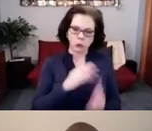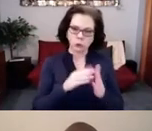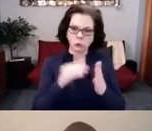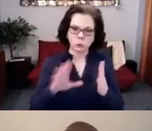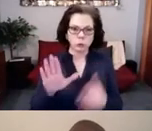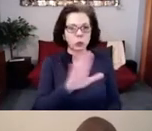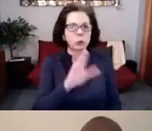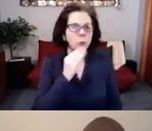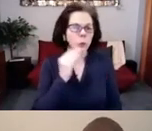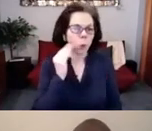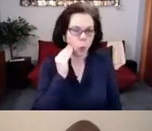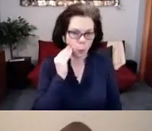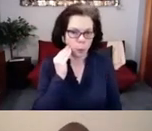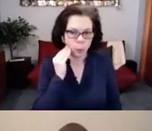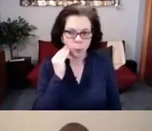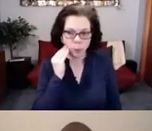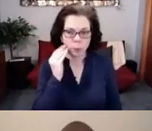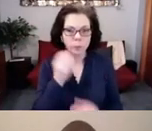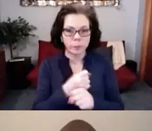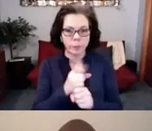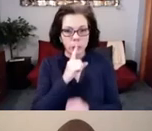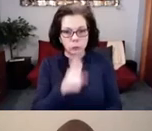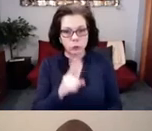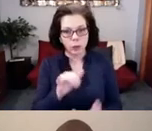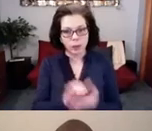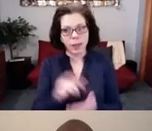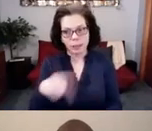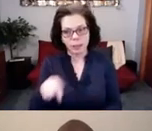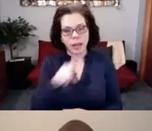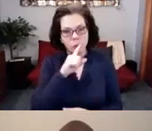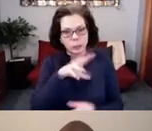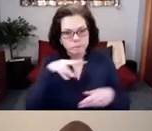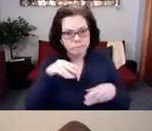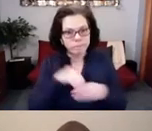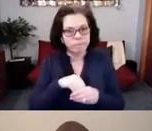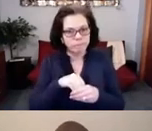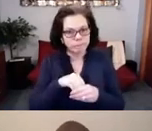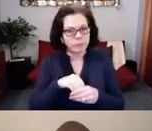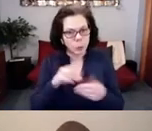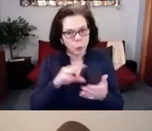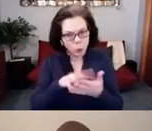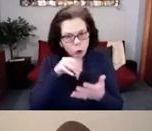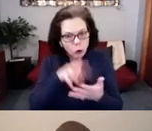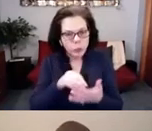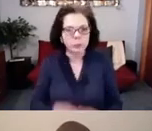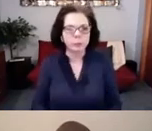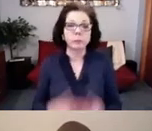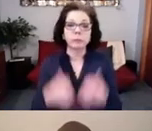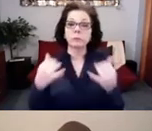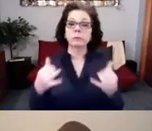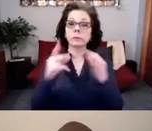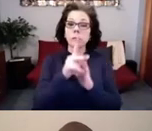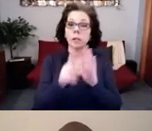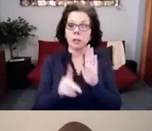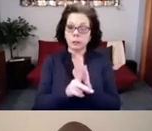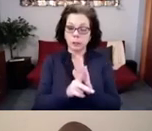much as we can to make sure that they are continuing to engage and participate in the learning. Our current policy is for students to